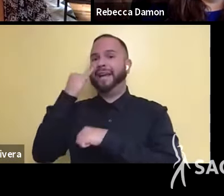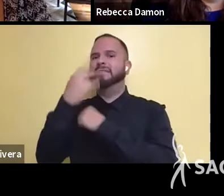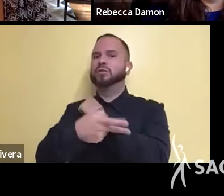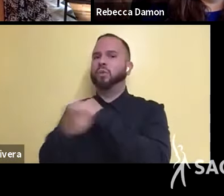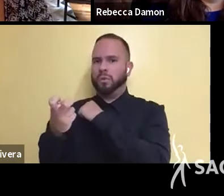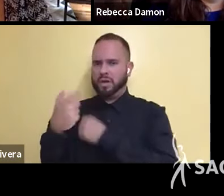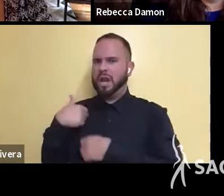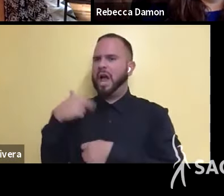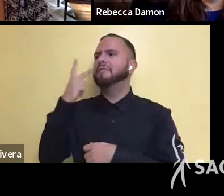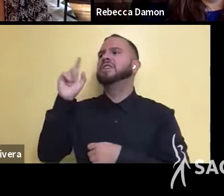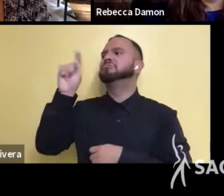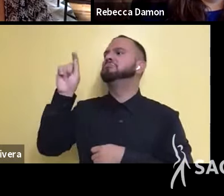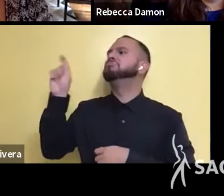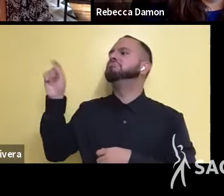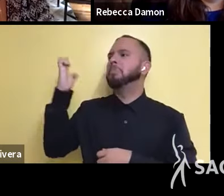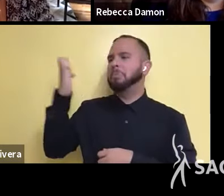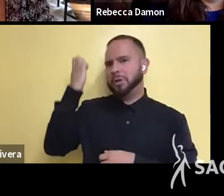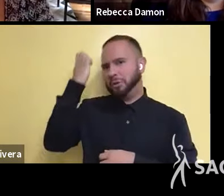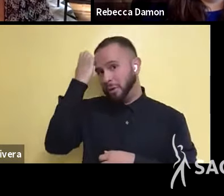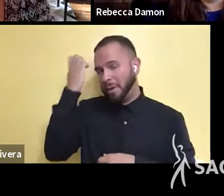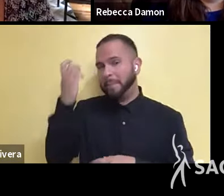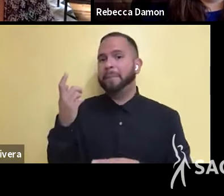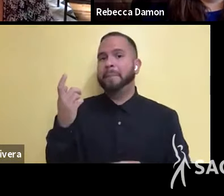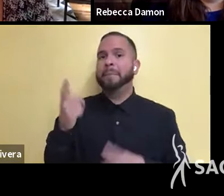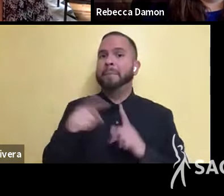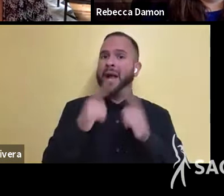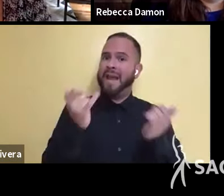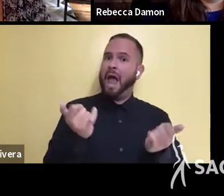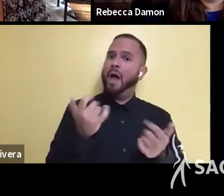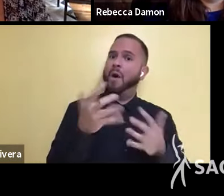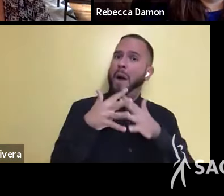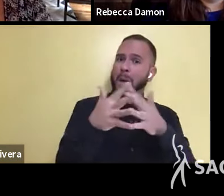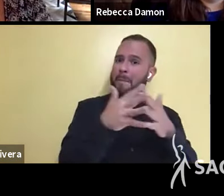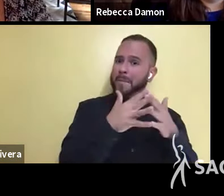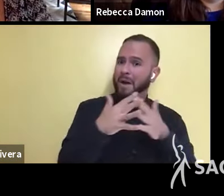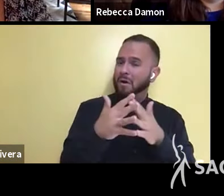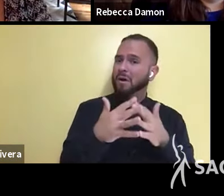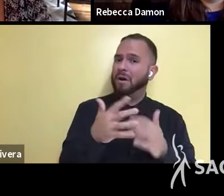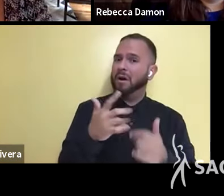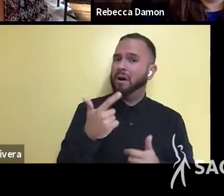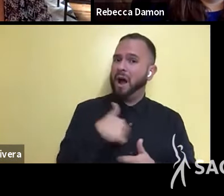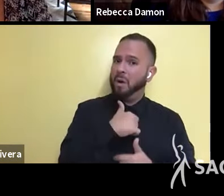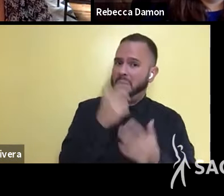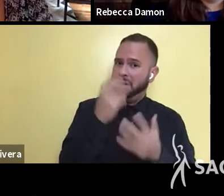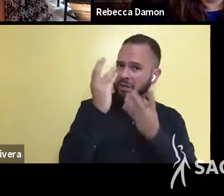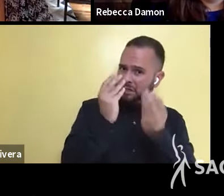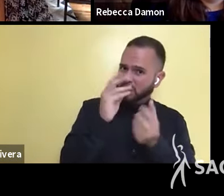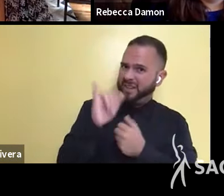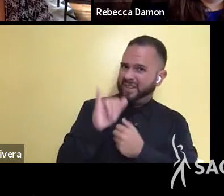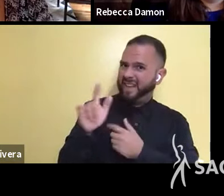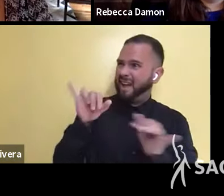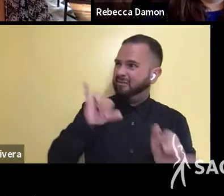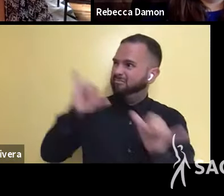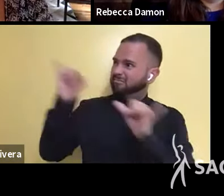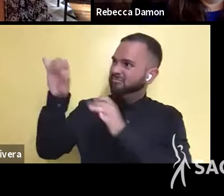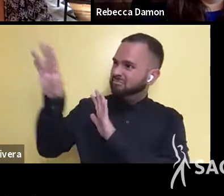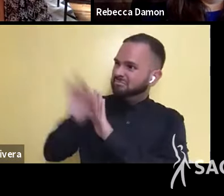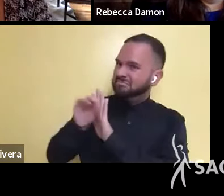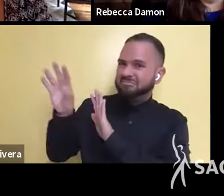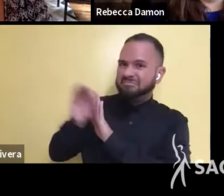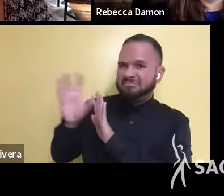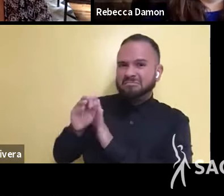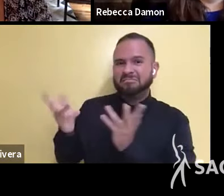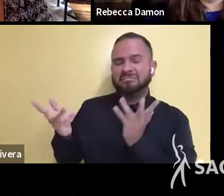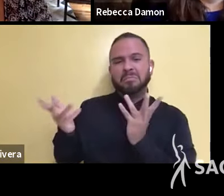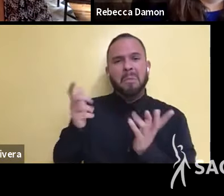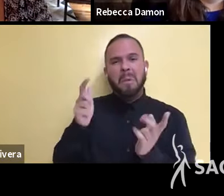see that. Is that something that America's considering? Are we looking at a similar model to what they're doing in Europe, or?